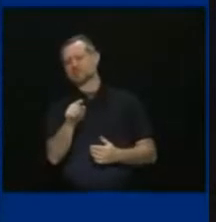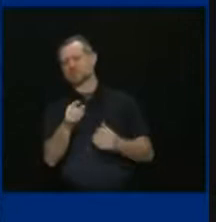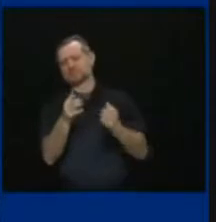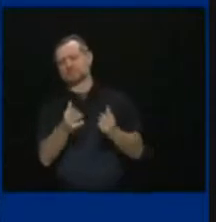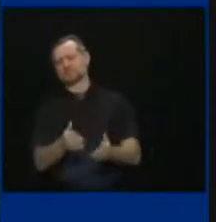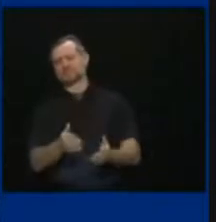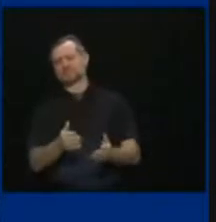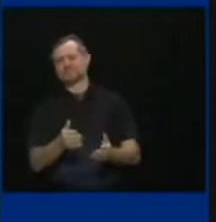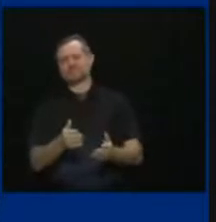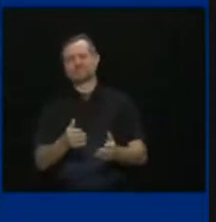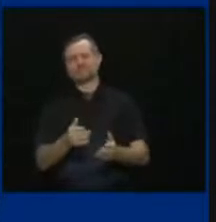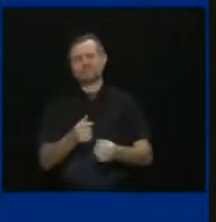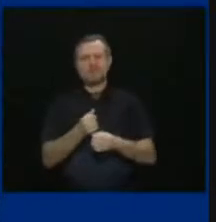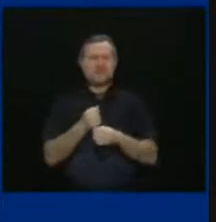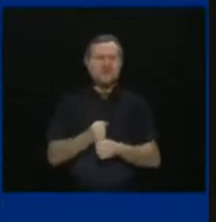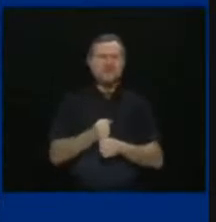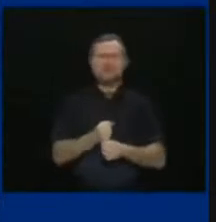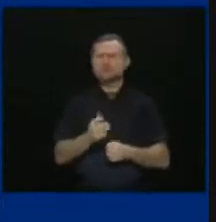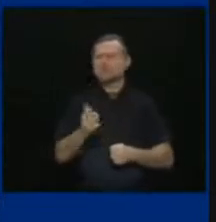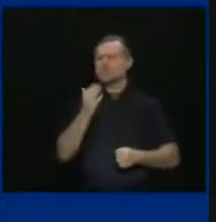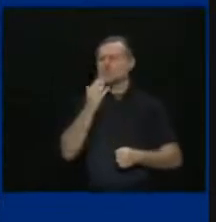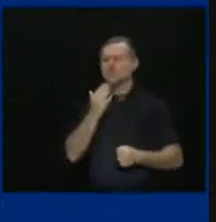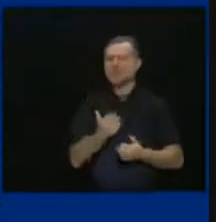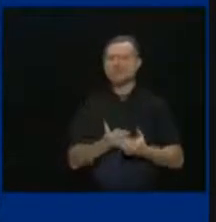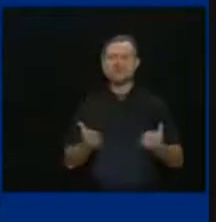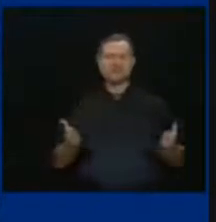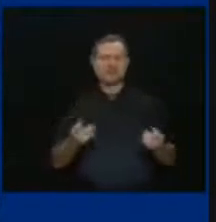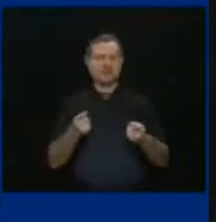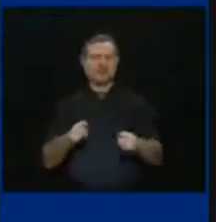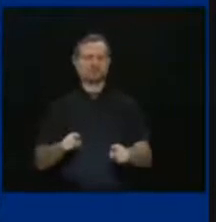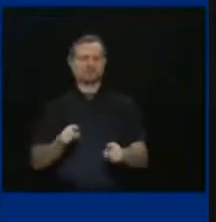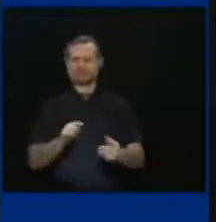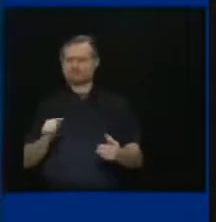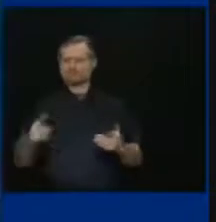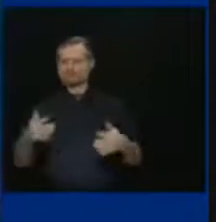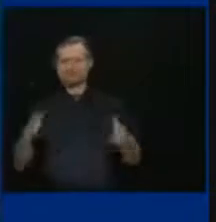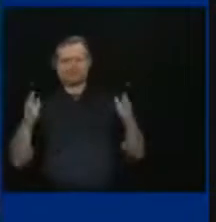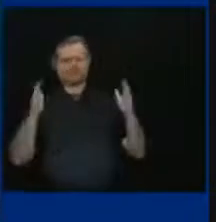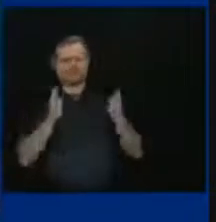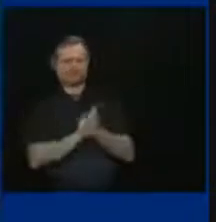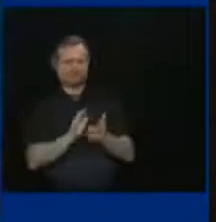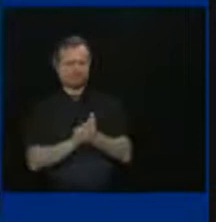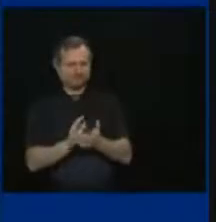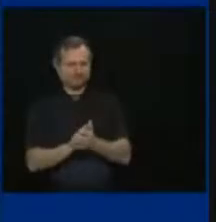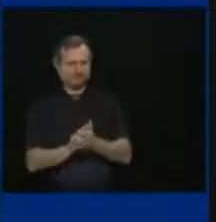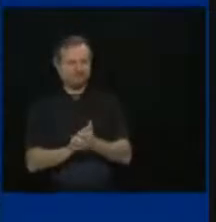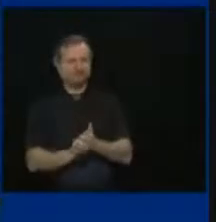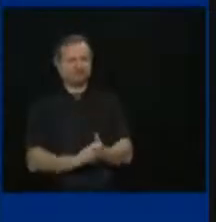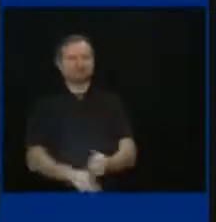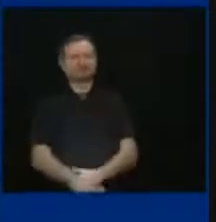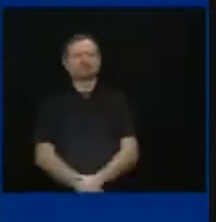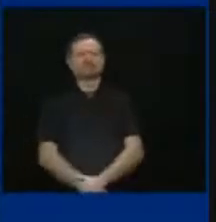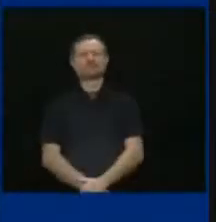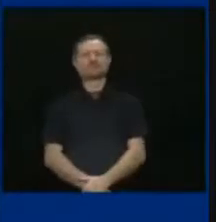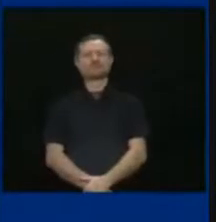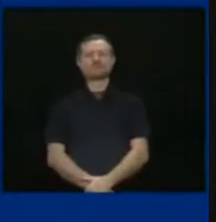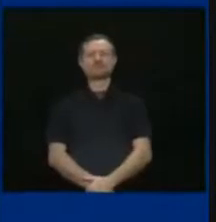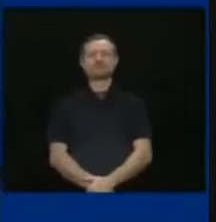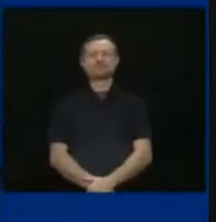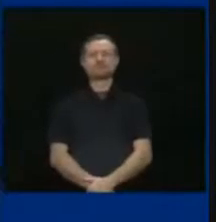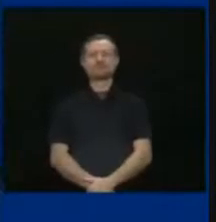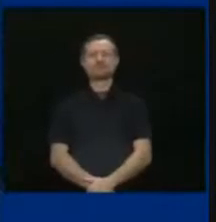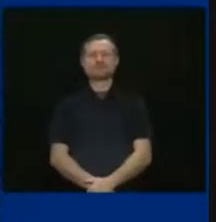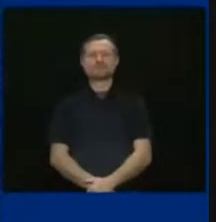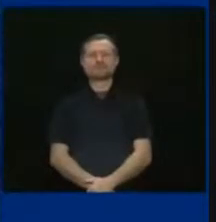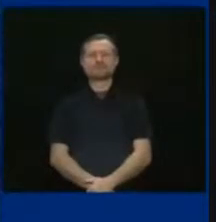Oh, every day. So let's give a round of applause for that. Oh, let's clap twice for her. This guy is, oh my God,